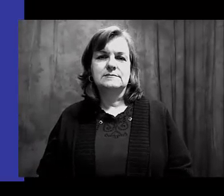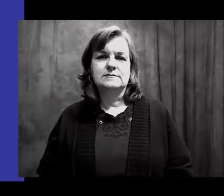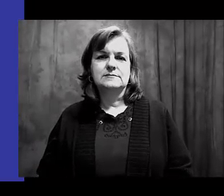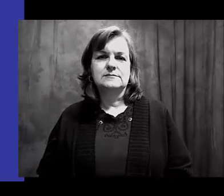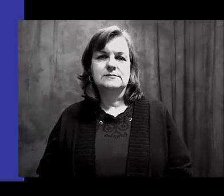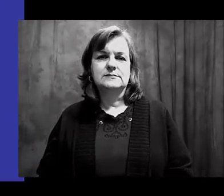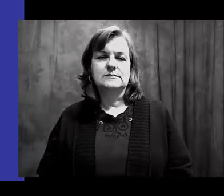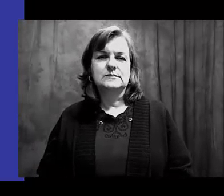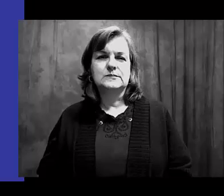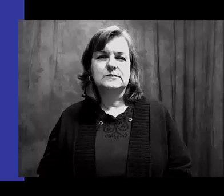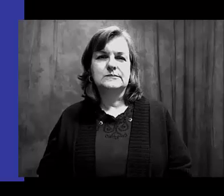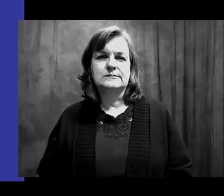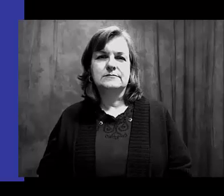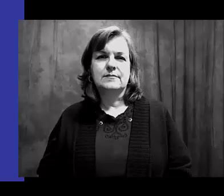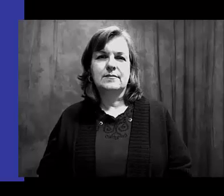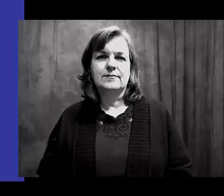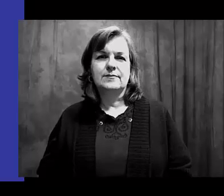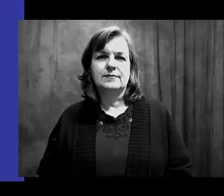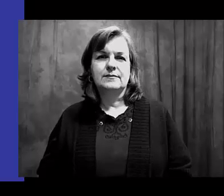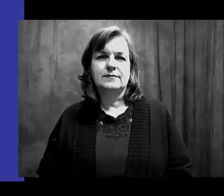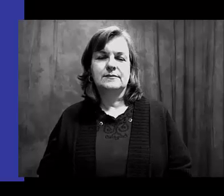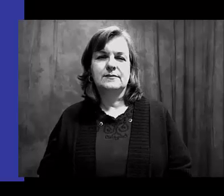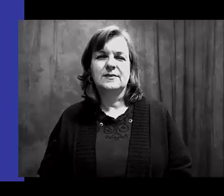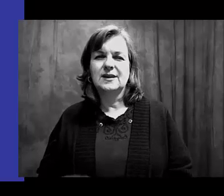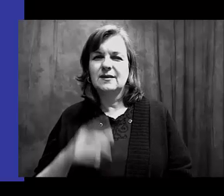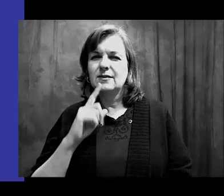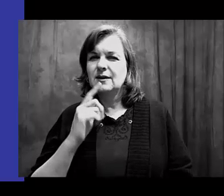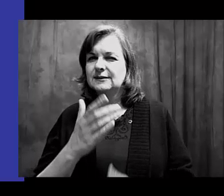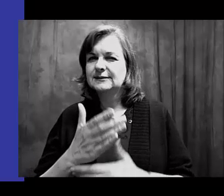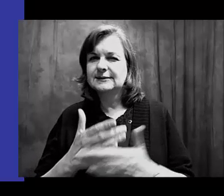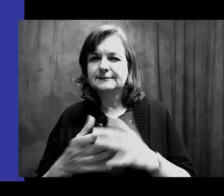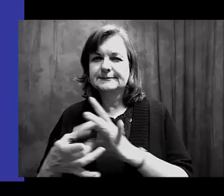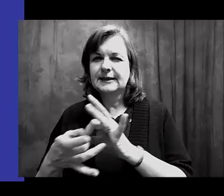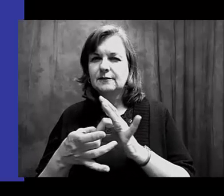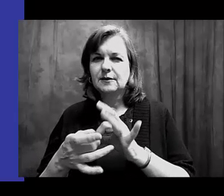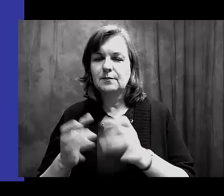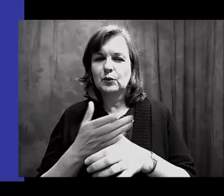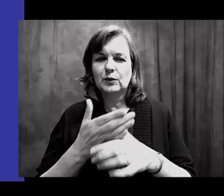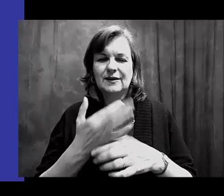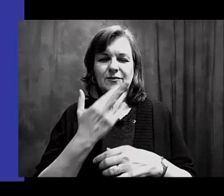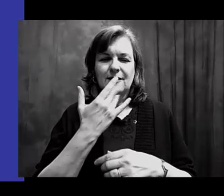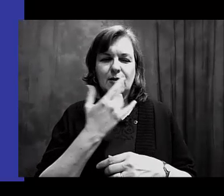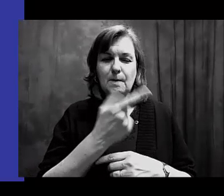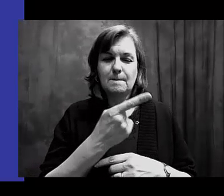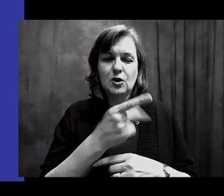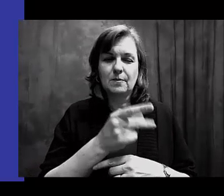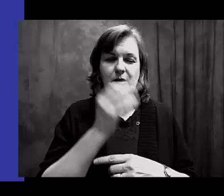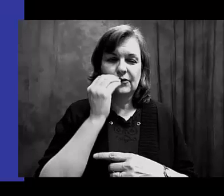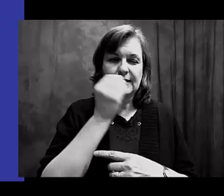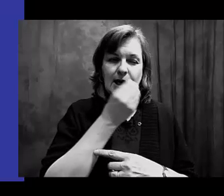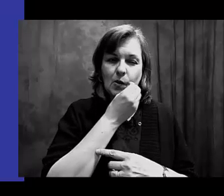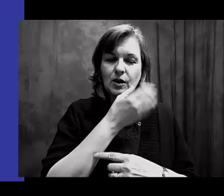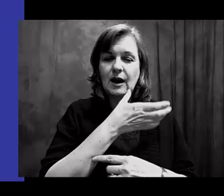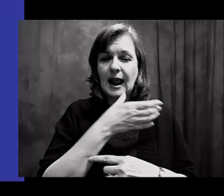So is there some connection between being a purple flower and having long